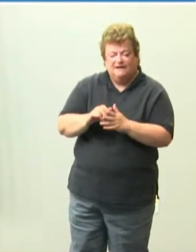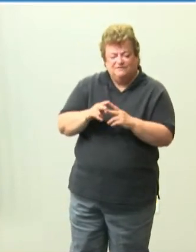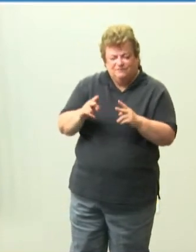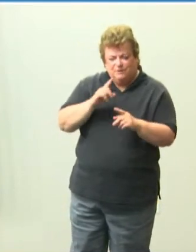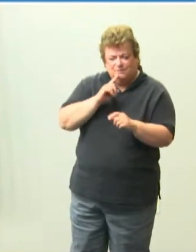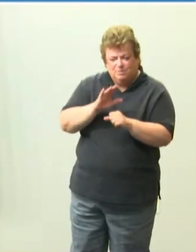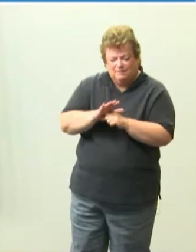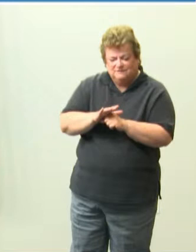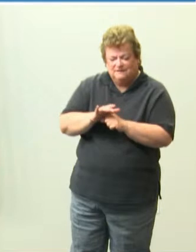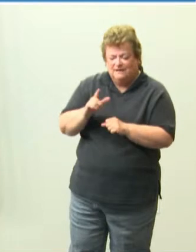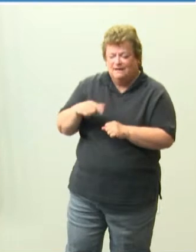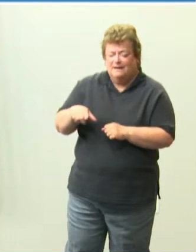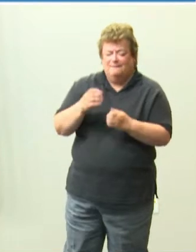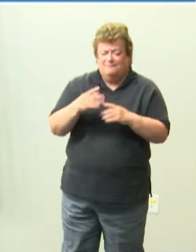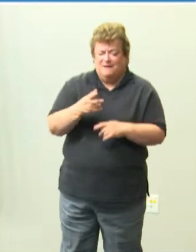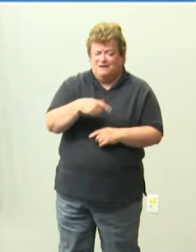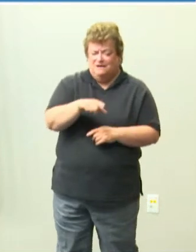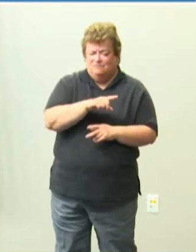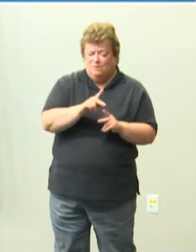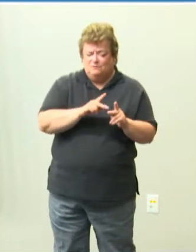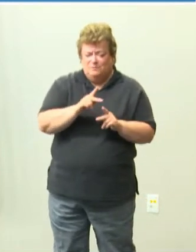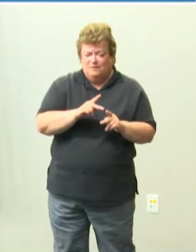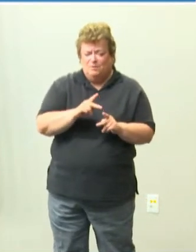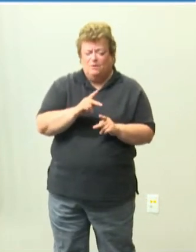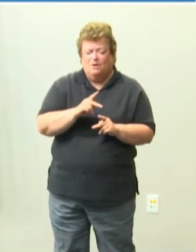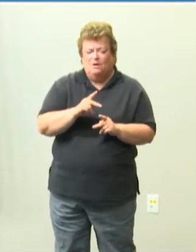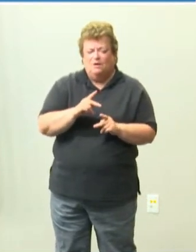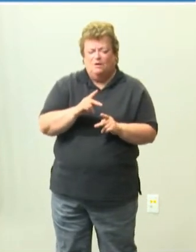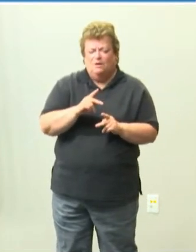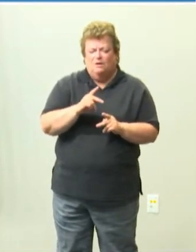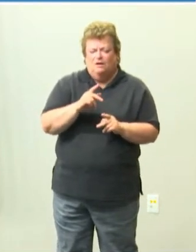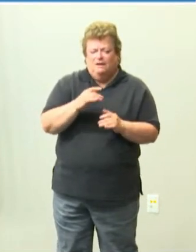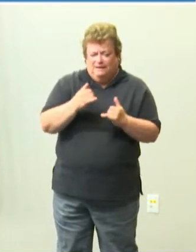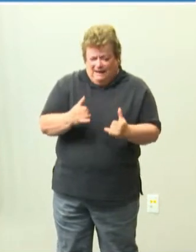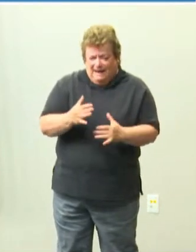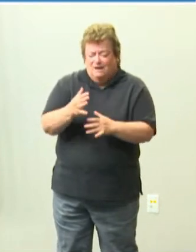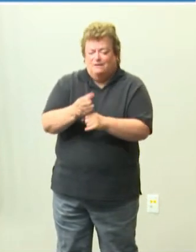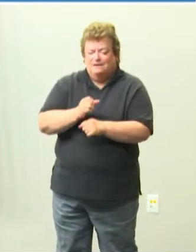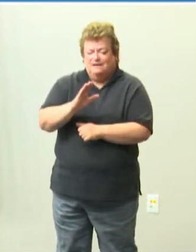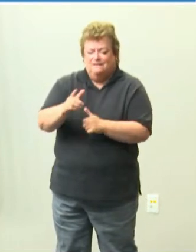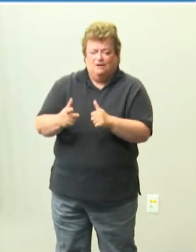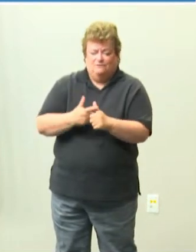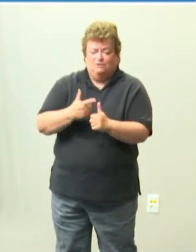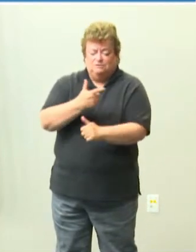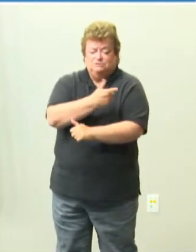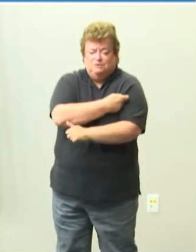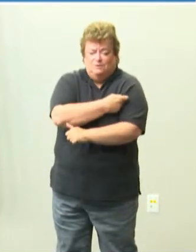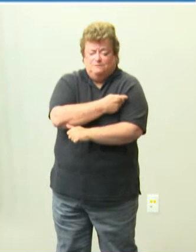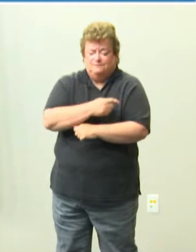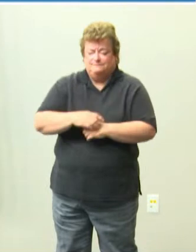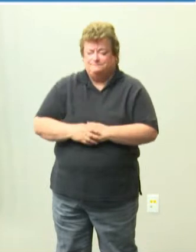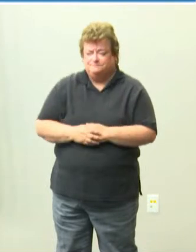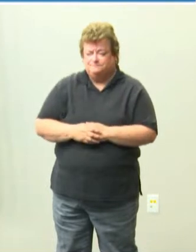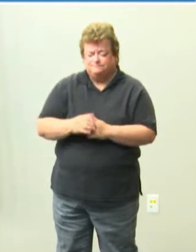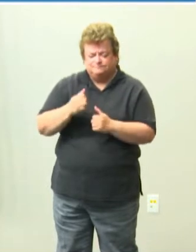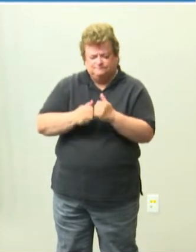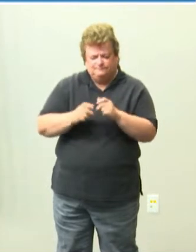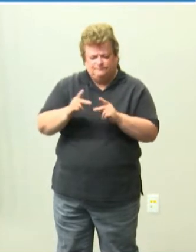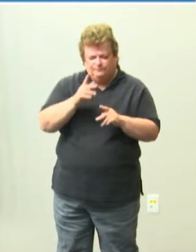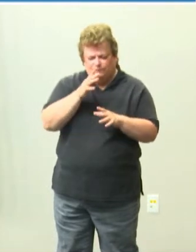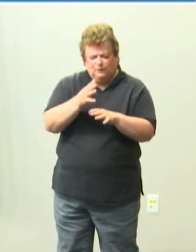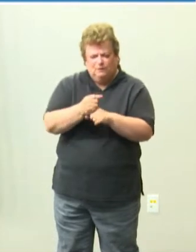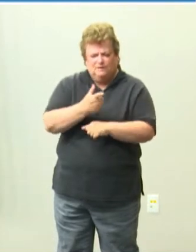as many of these people were initiating vaccination and getting their first dose. Every person